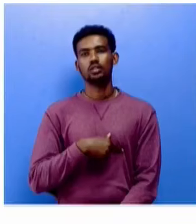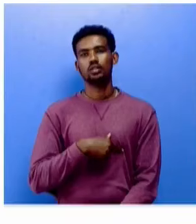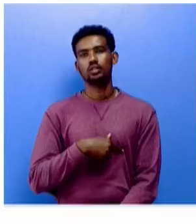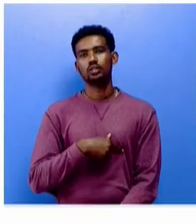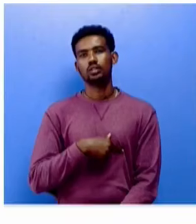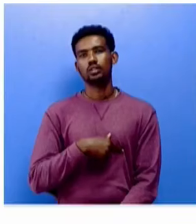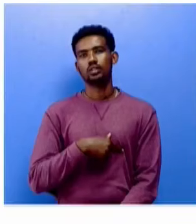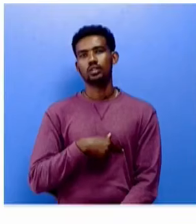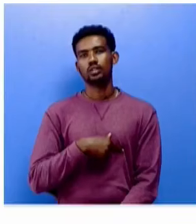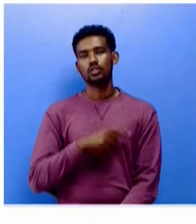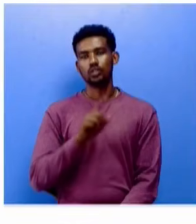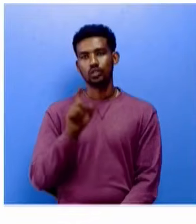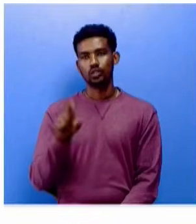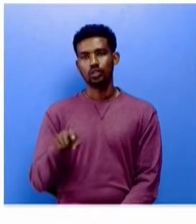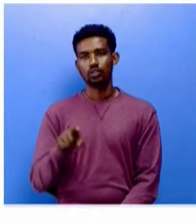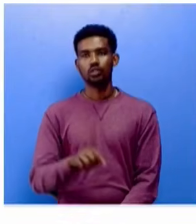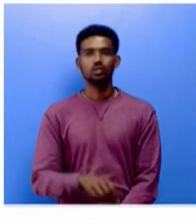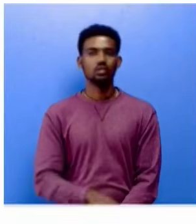should